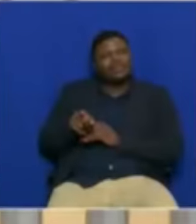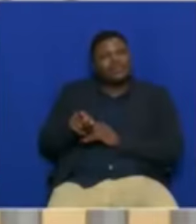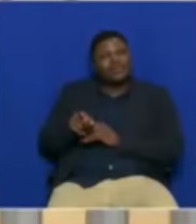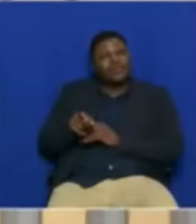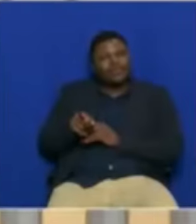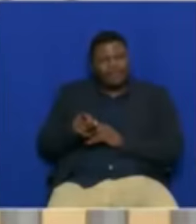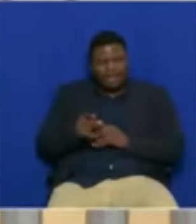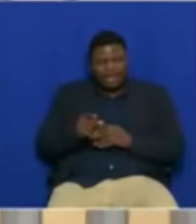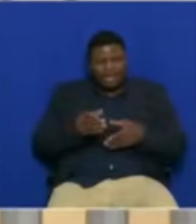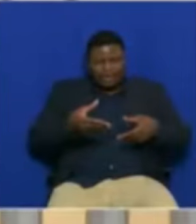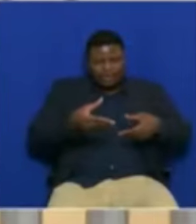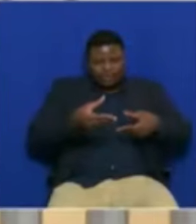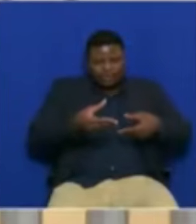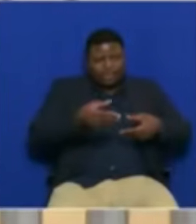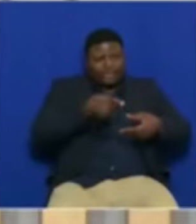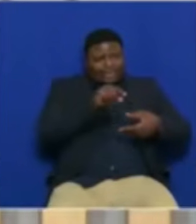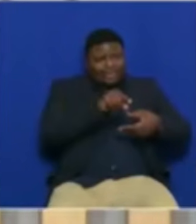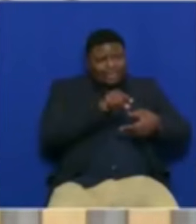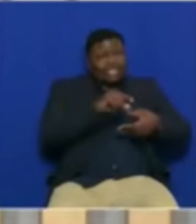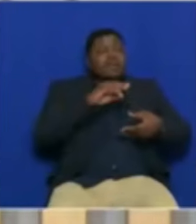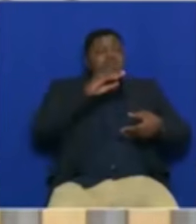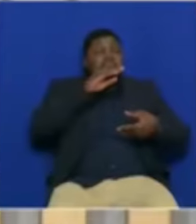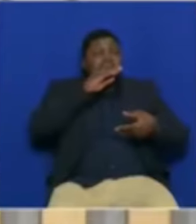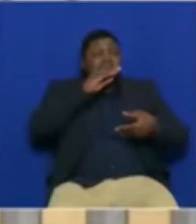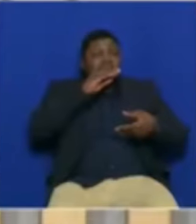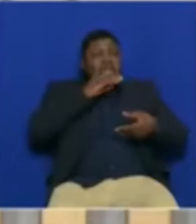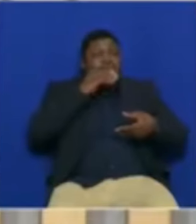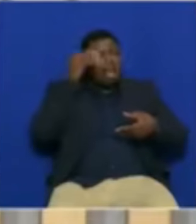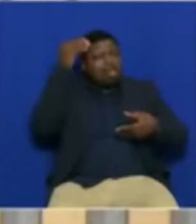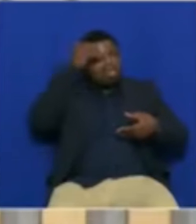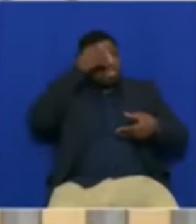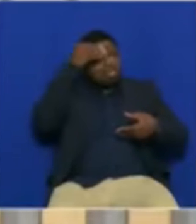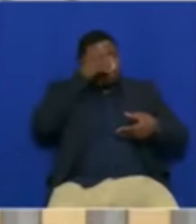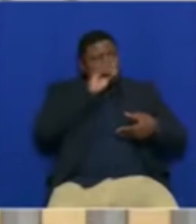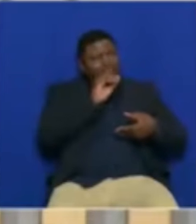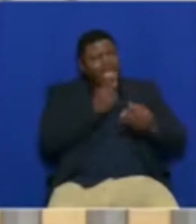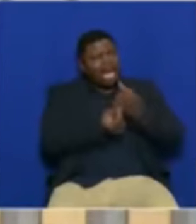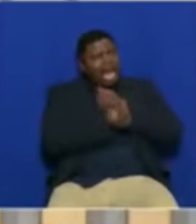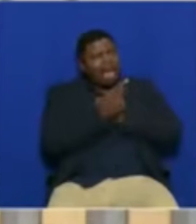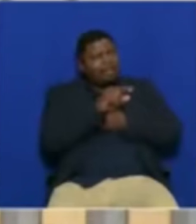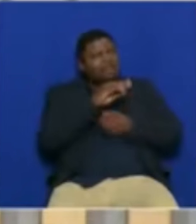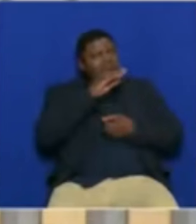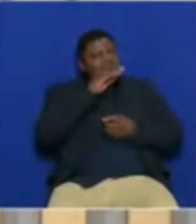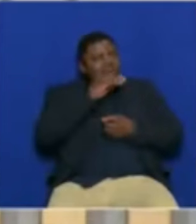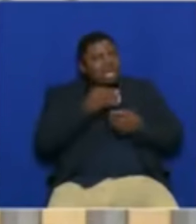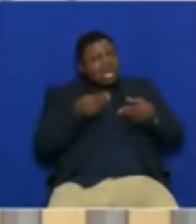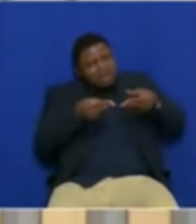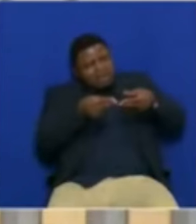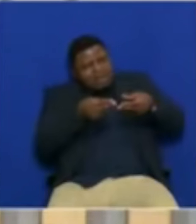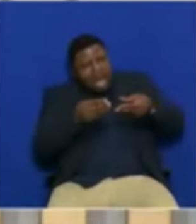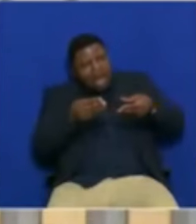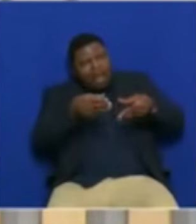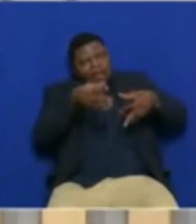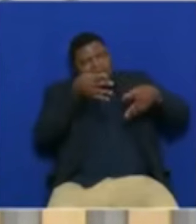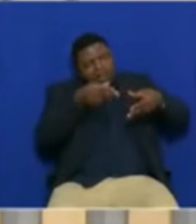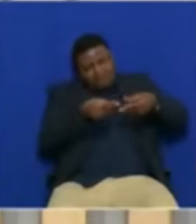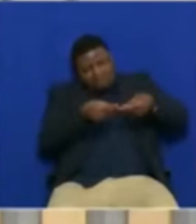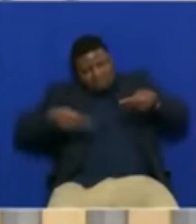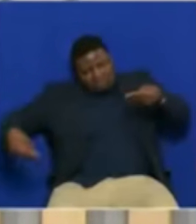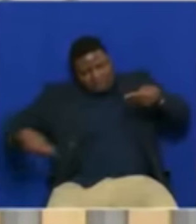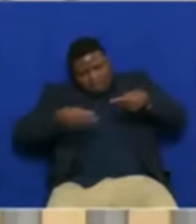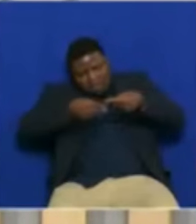that there was defeating the ends of justice in this docket. So again, I say it, and for yourself,